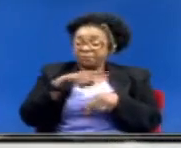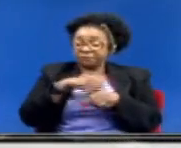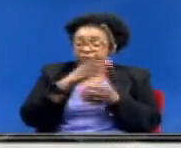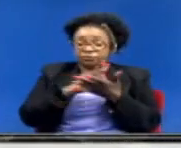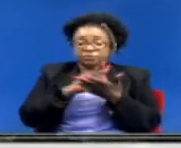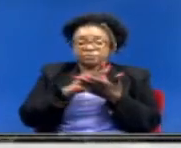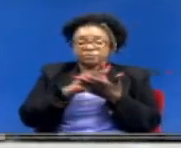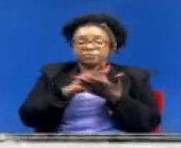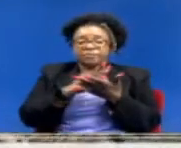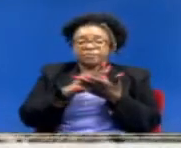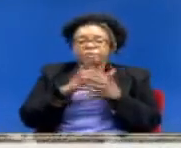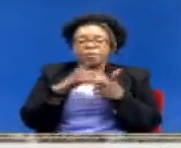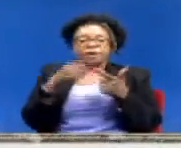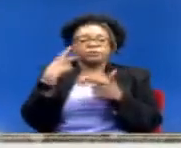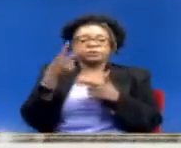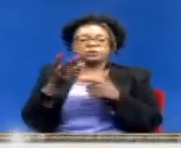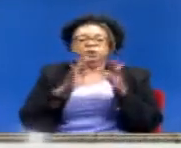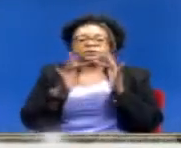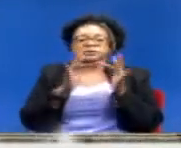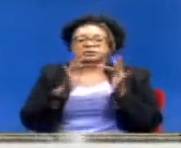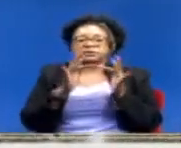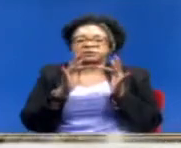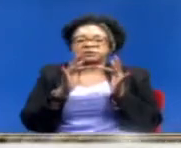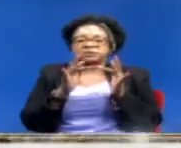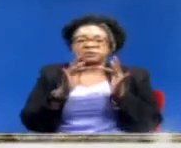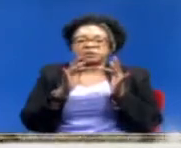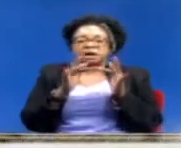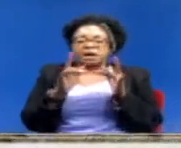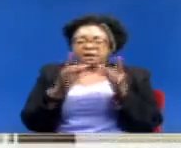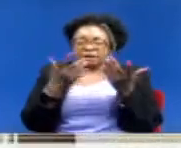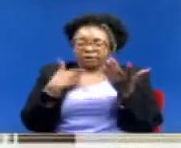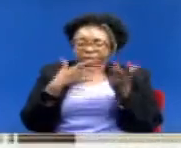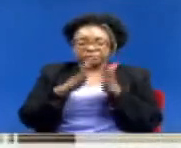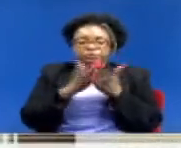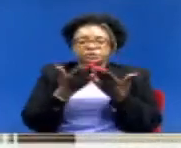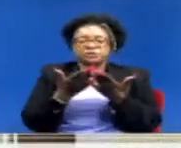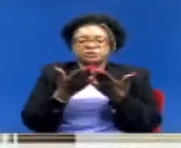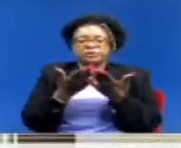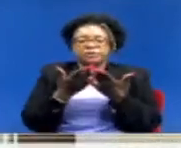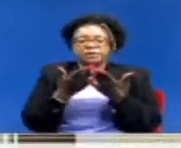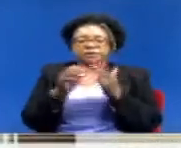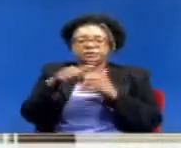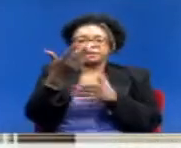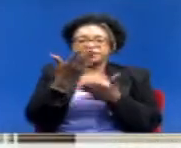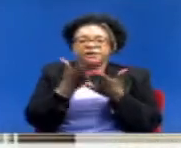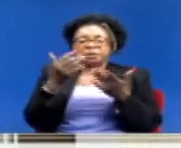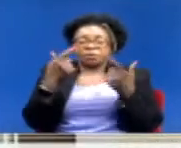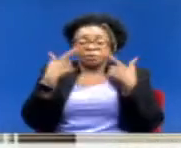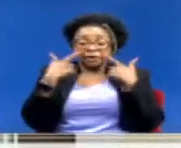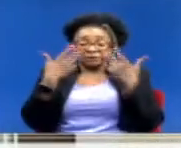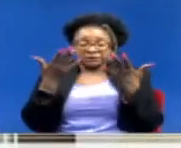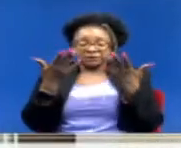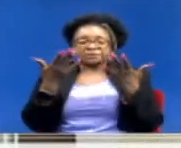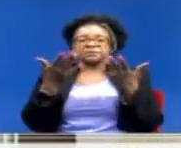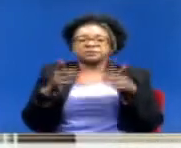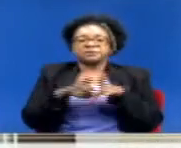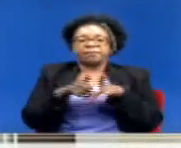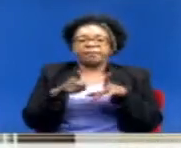what you see on the internet and or in pictures or in books, and the other thing is what your eyes see. And it was, of